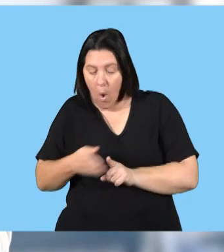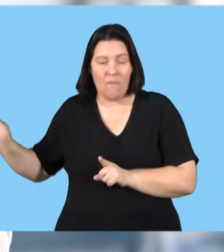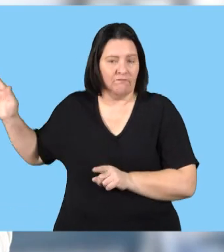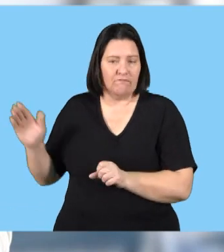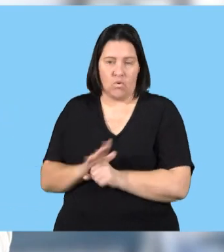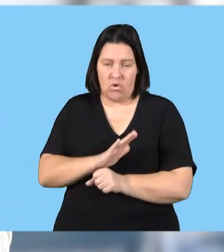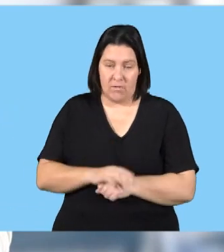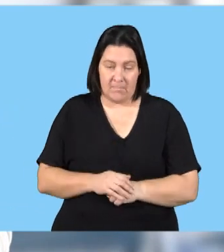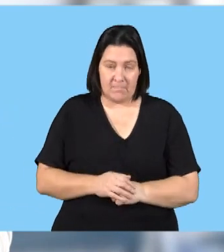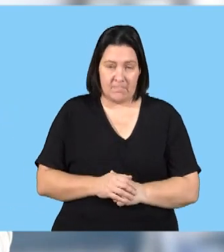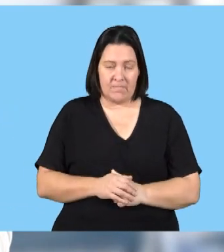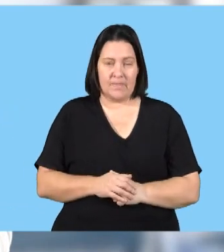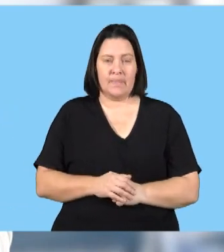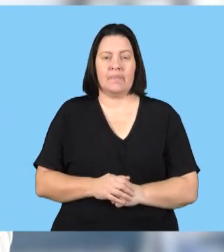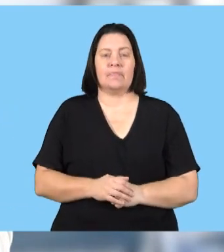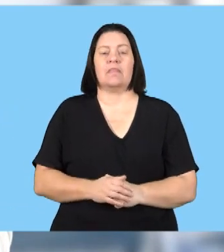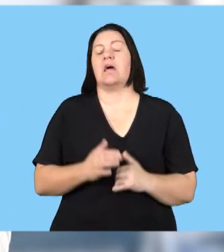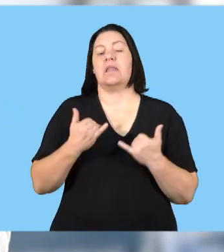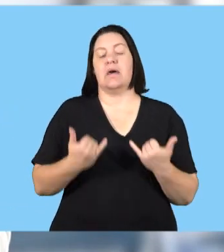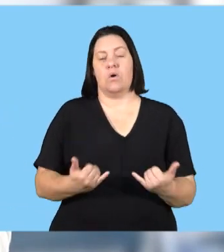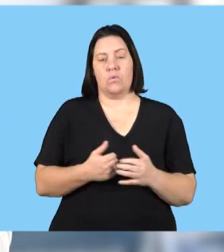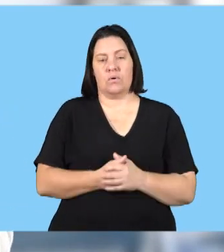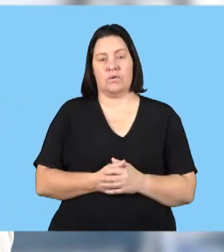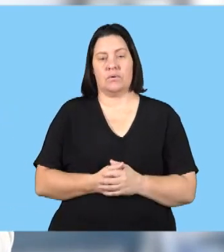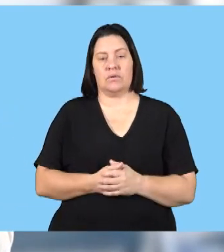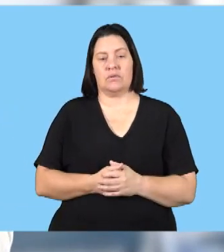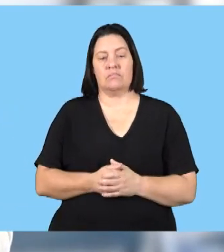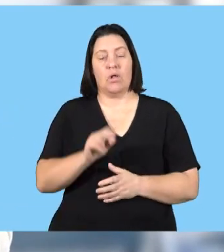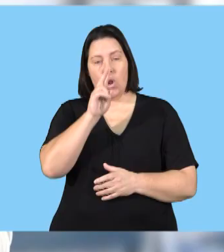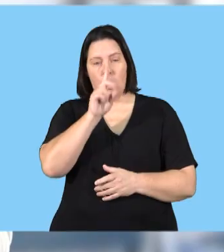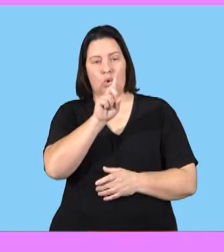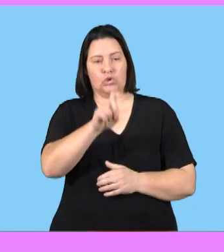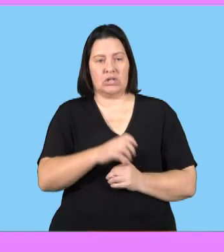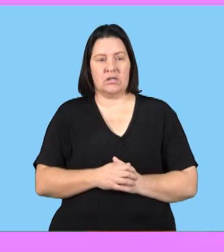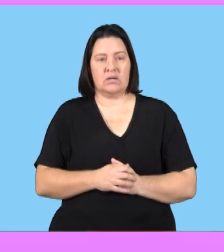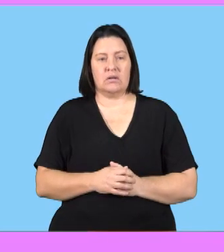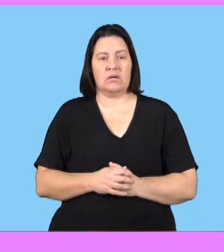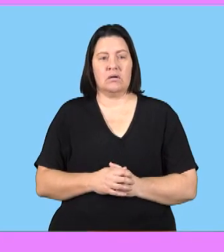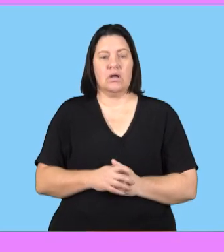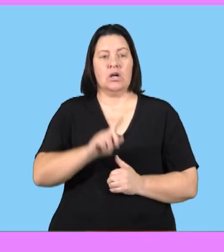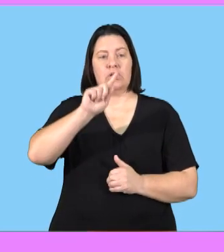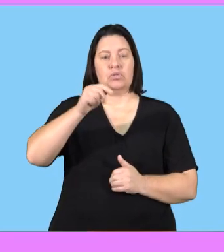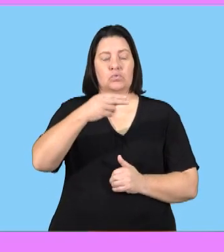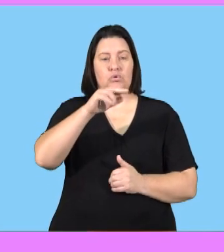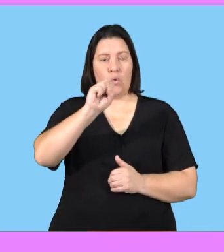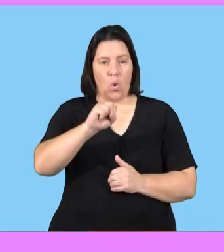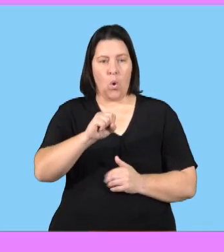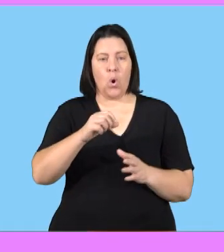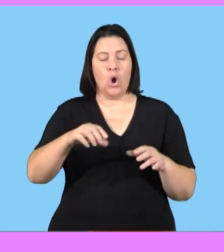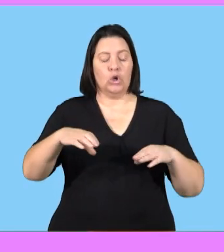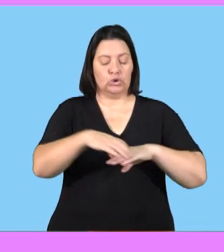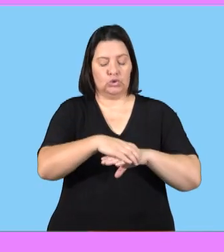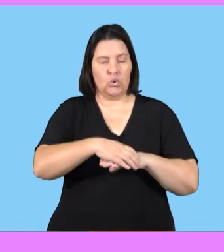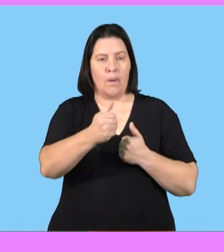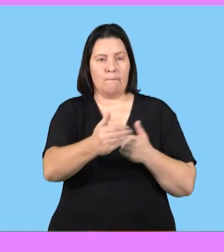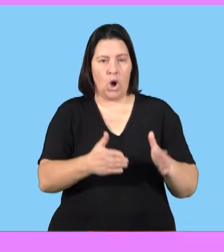the decimal. So let us have a look at this question. Tuso is packing shoe boxes